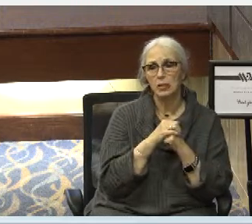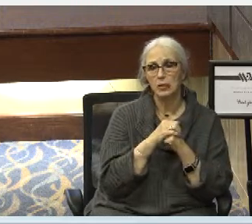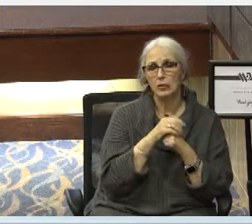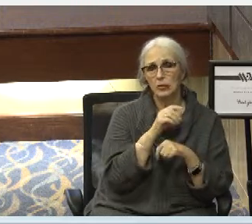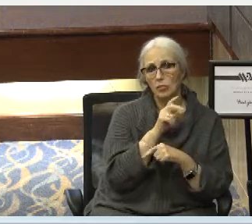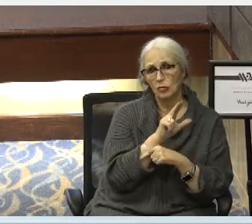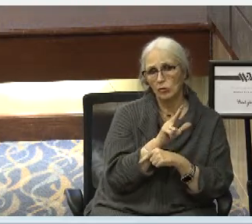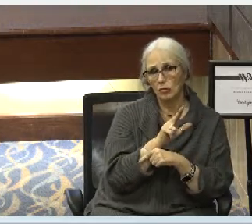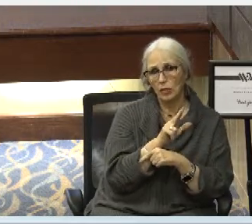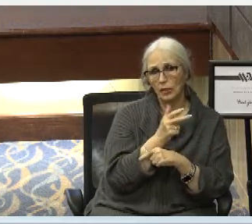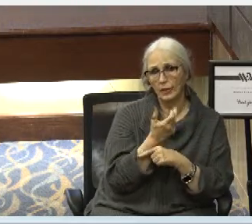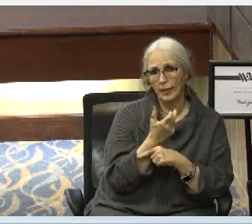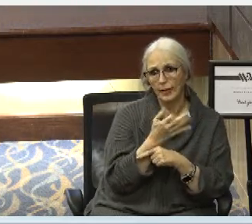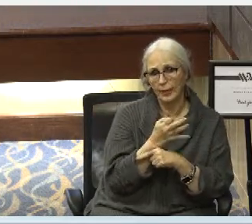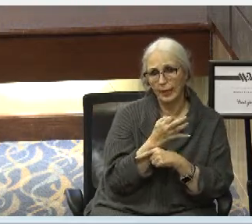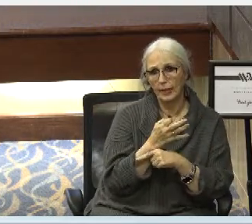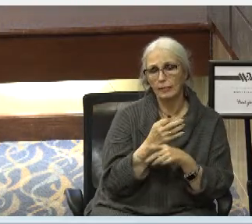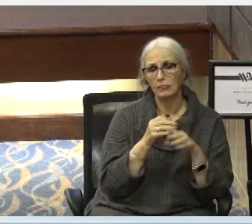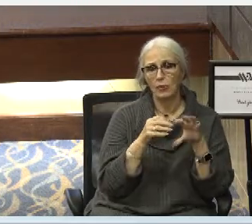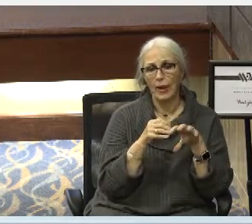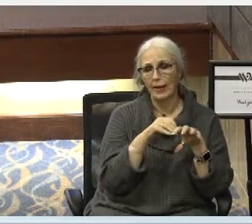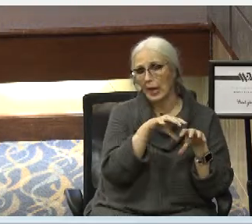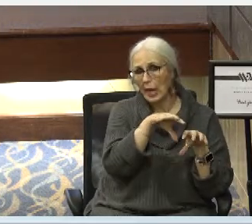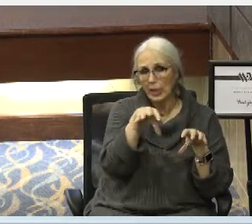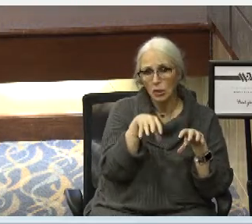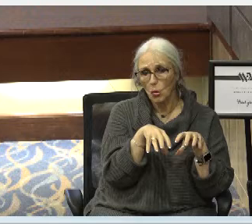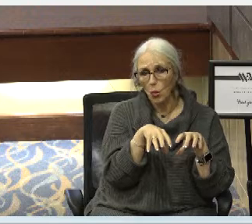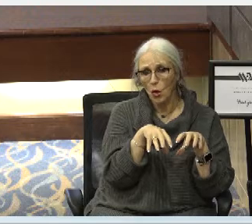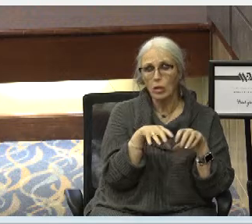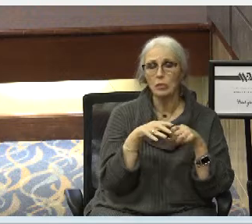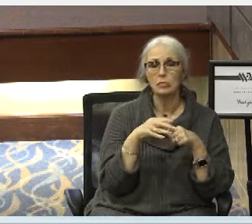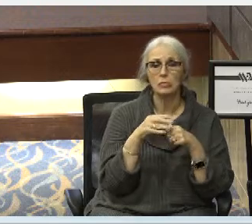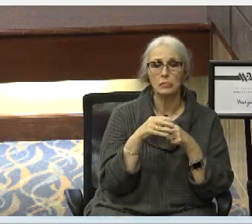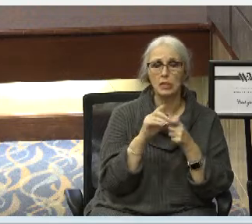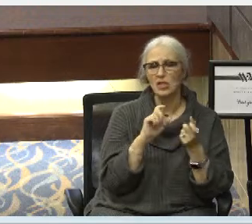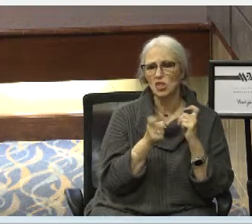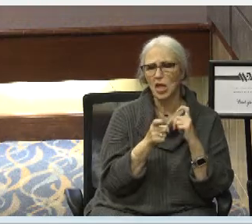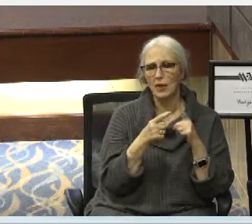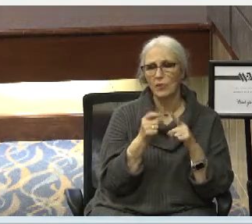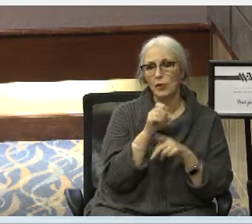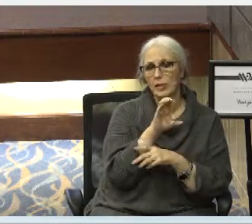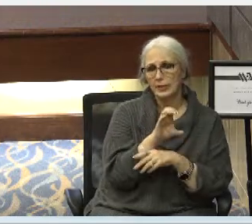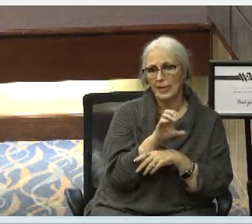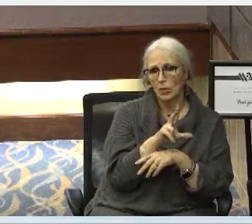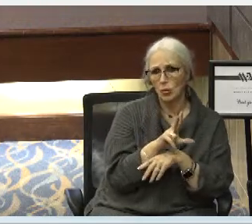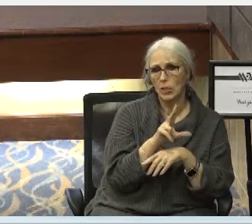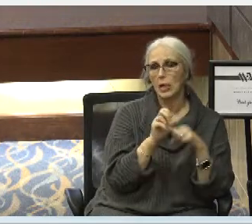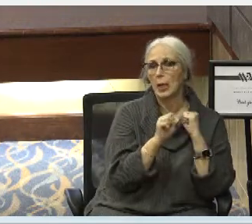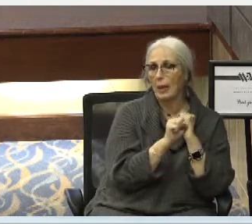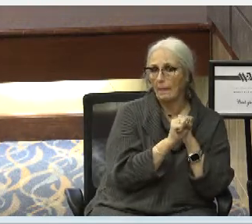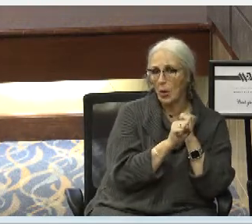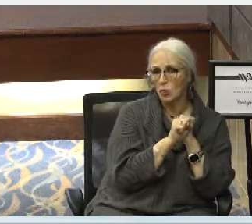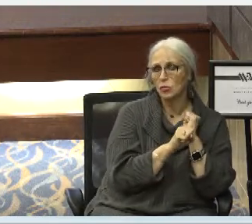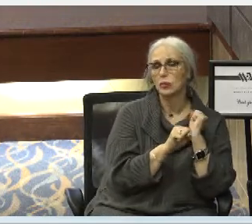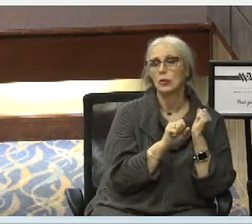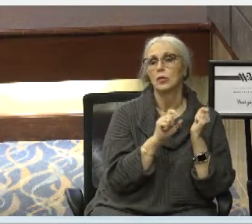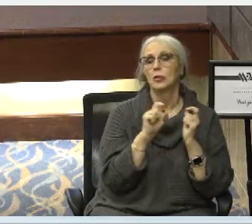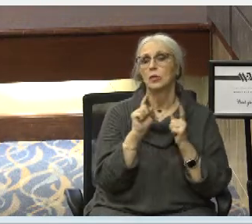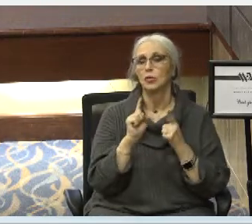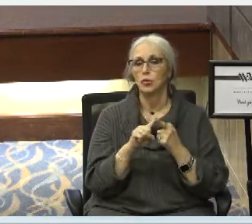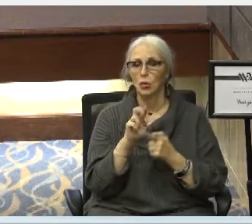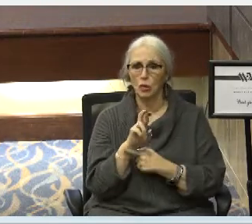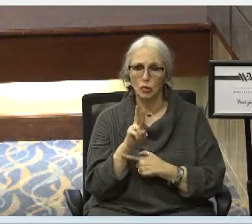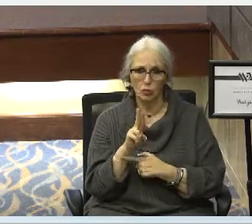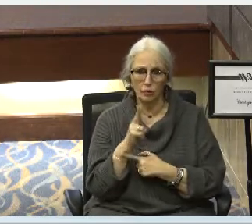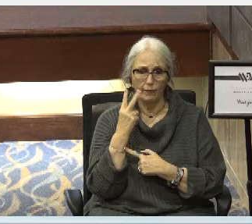319 Lottie, which is right next door. This is a change from C3, which is commercial zoning, to R2,